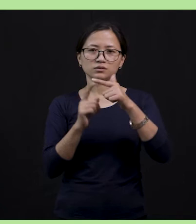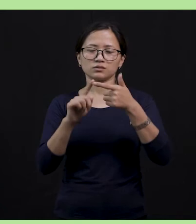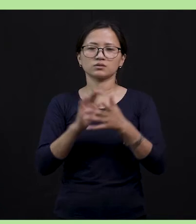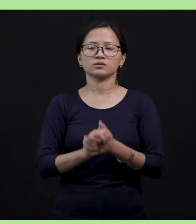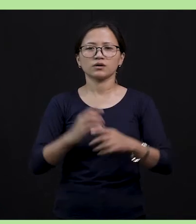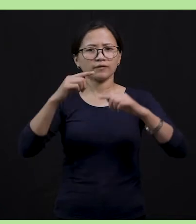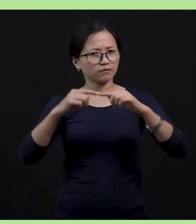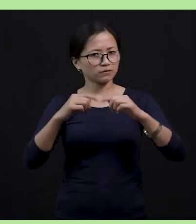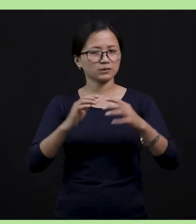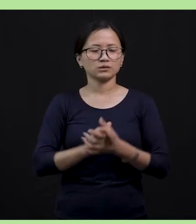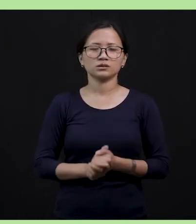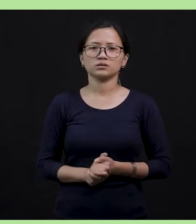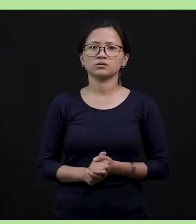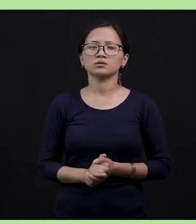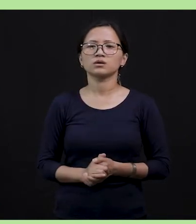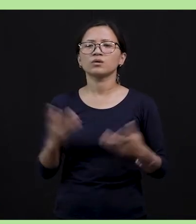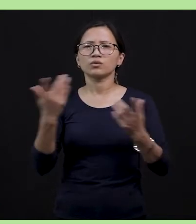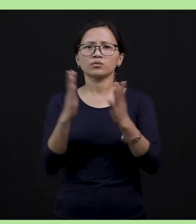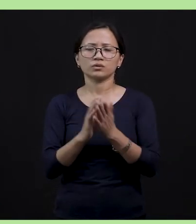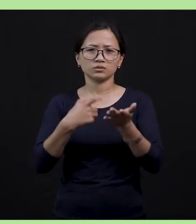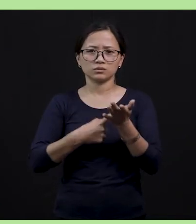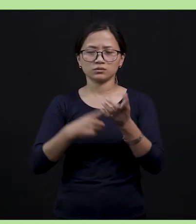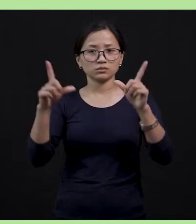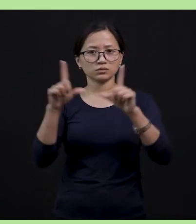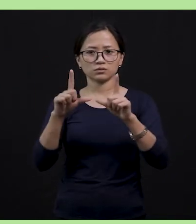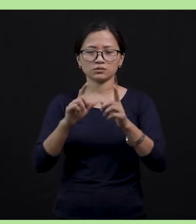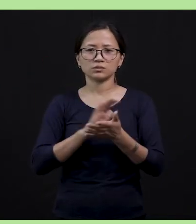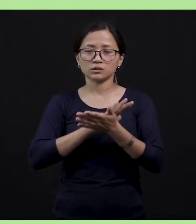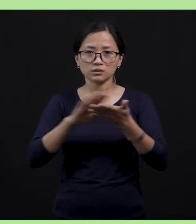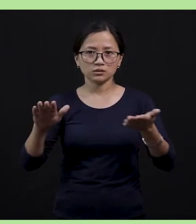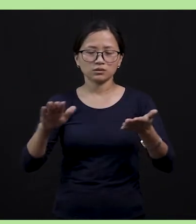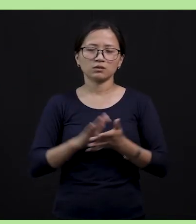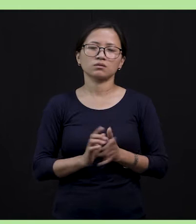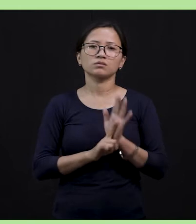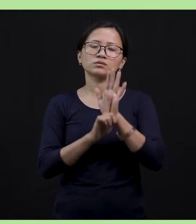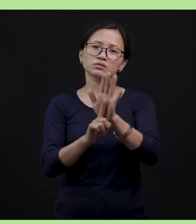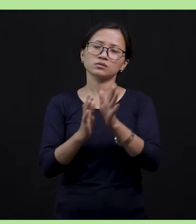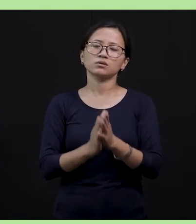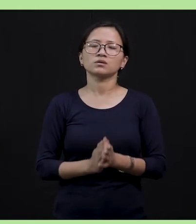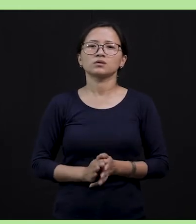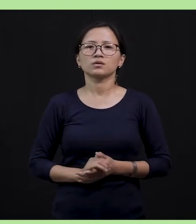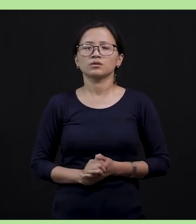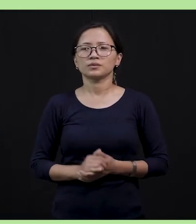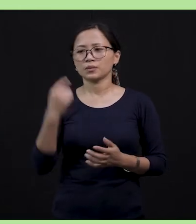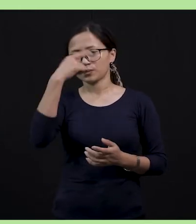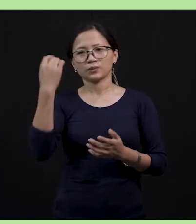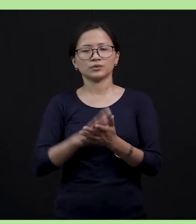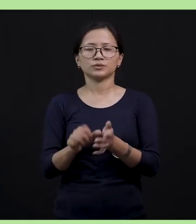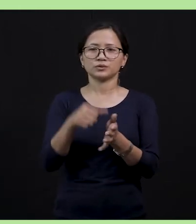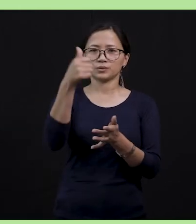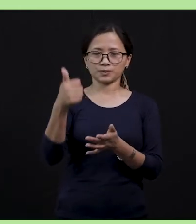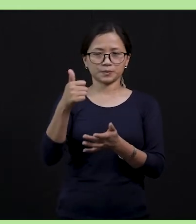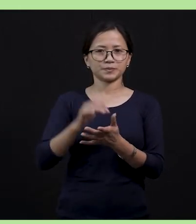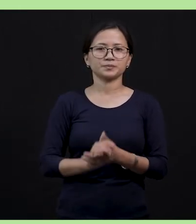date of voting, the date where the result will be declared, and they are the ones who also declare who is the